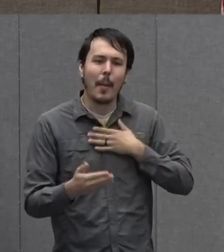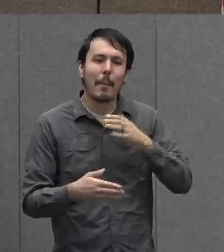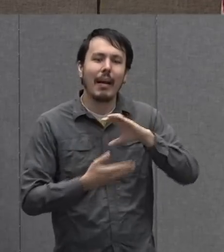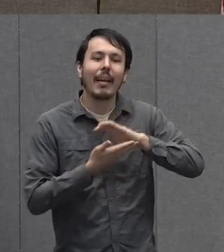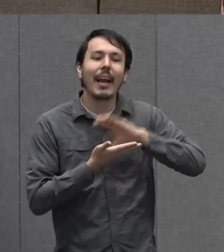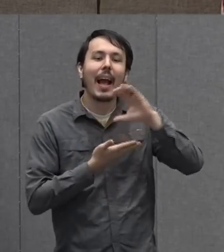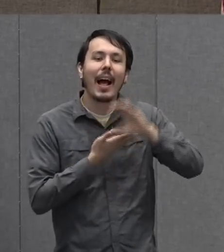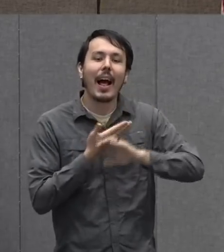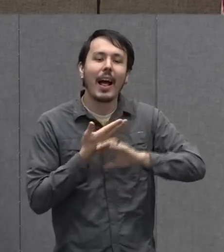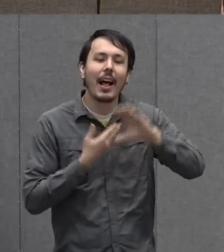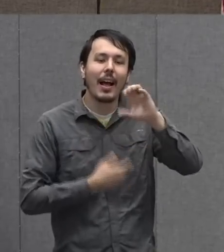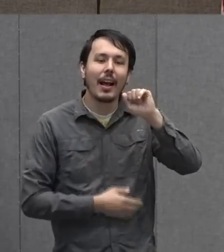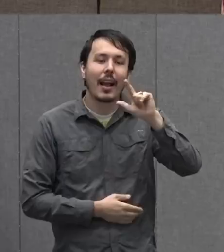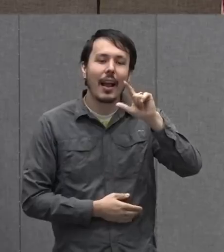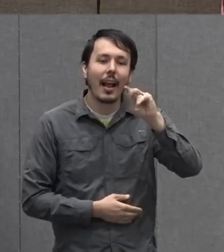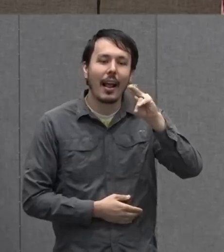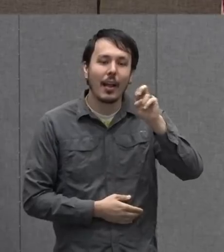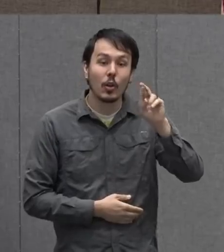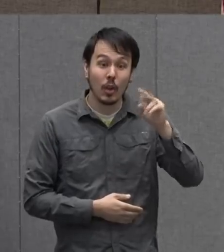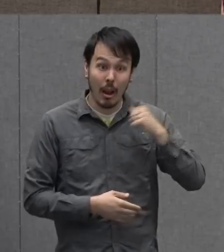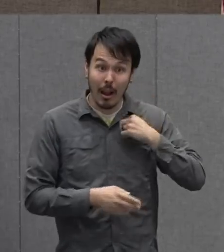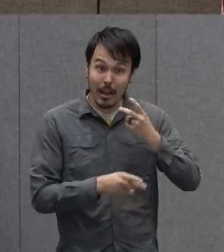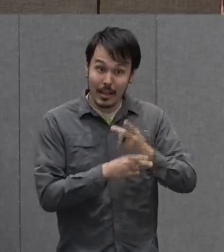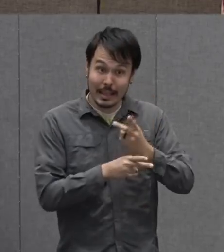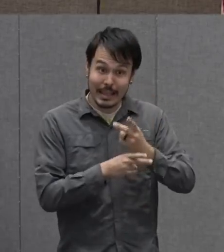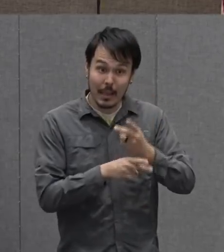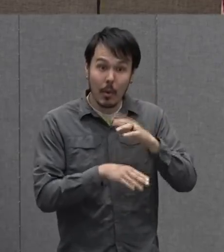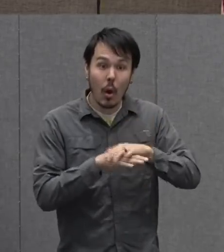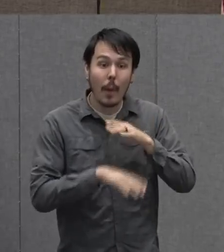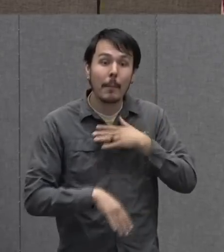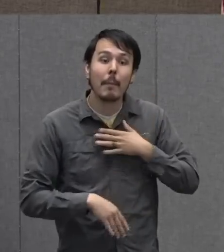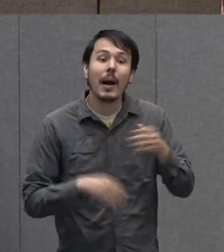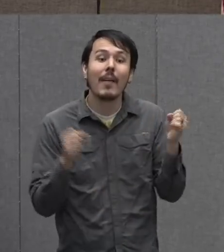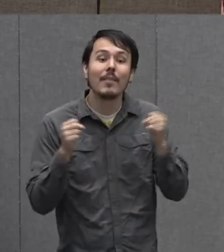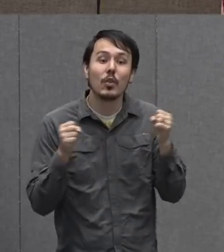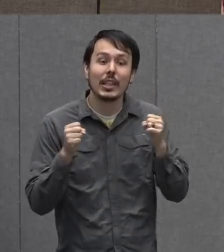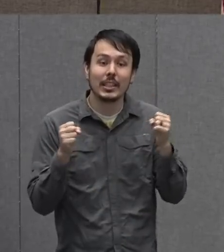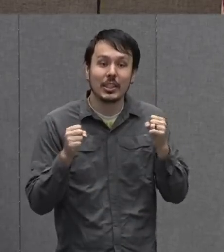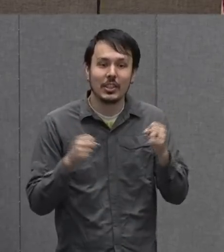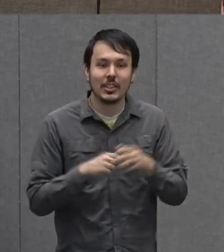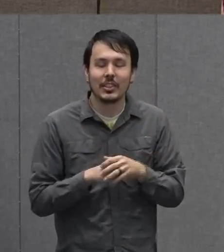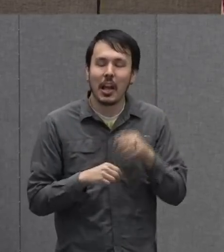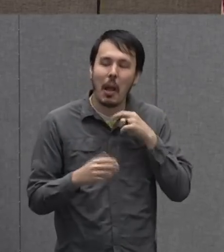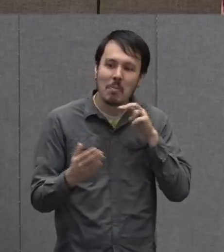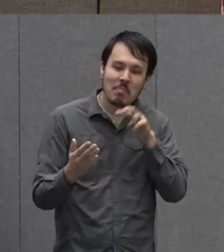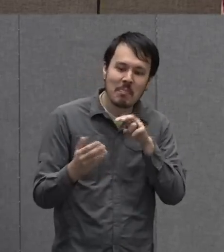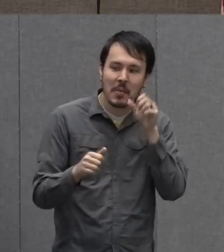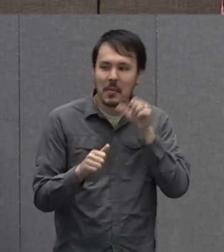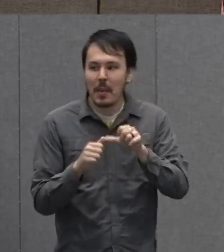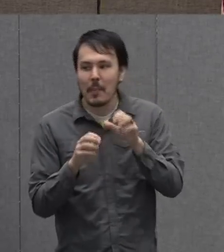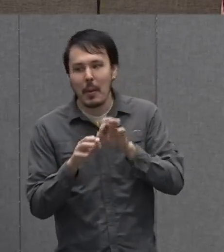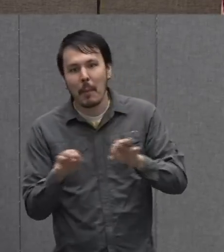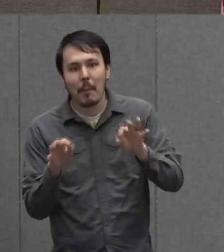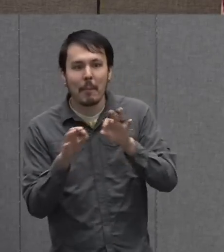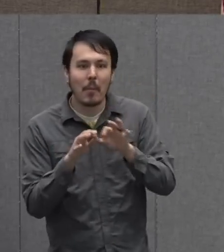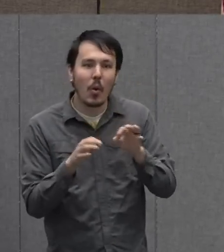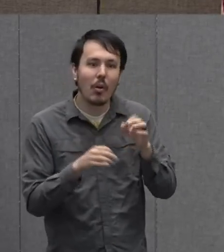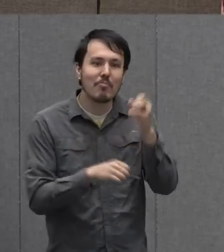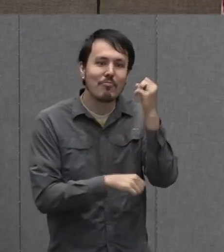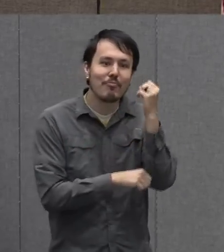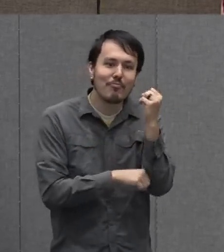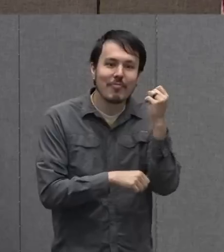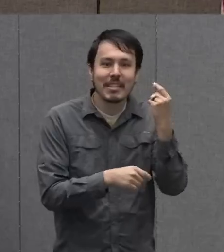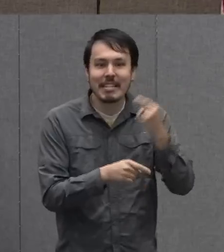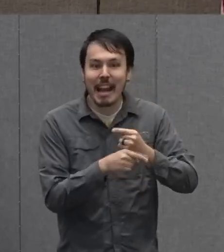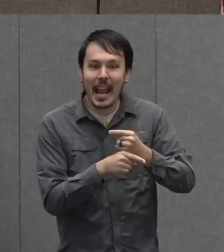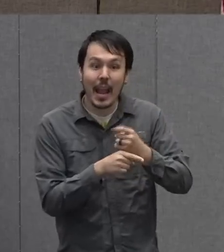morning. I keep a calendar on my refrigerator, so I remember important days or even what day of the